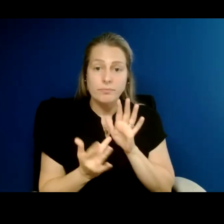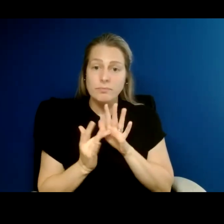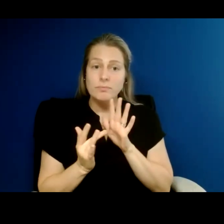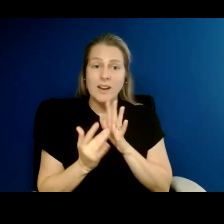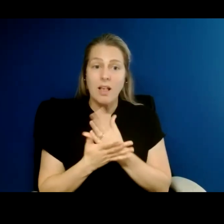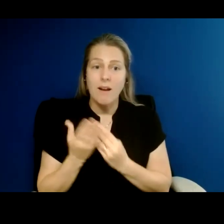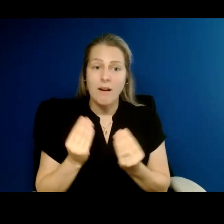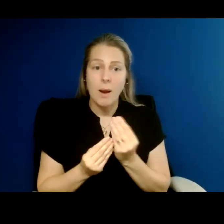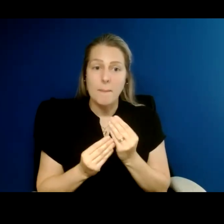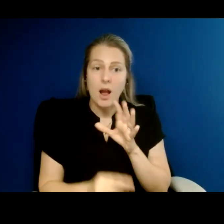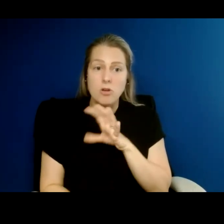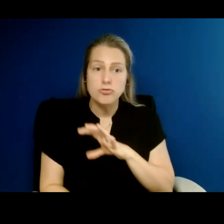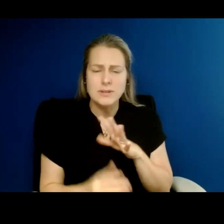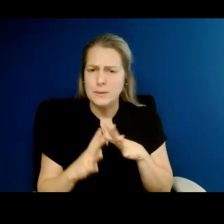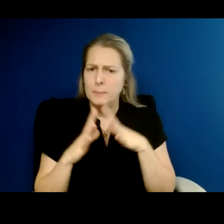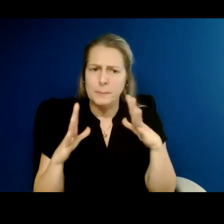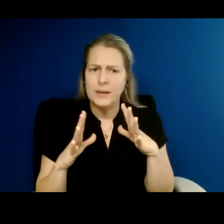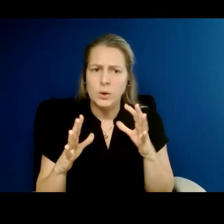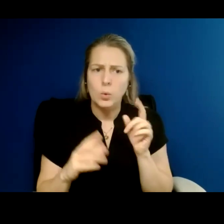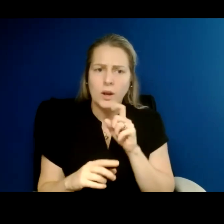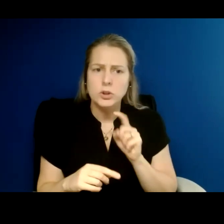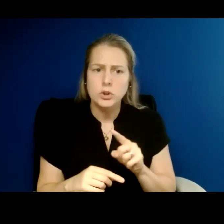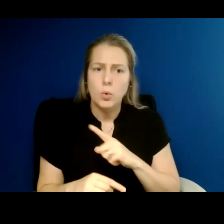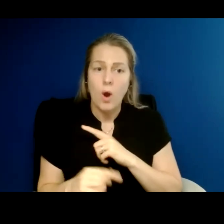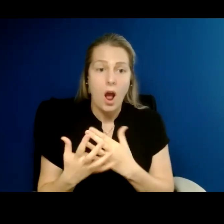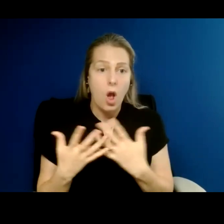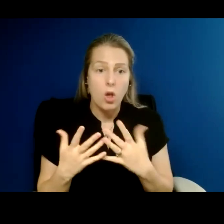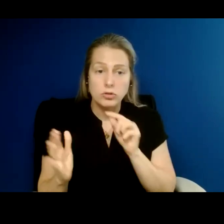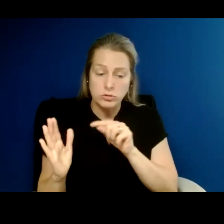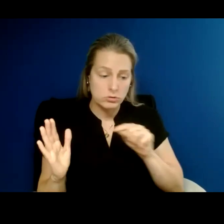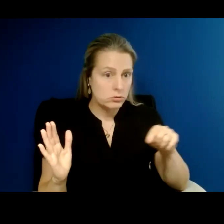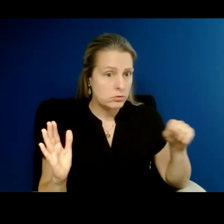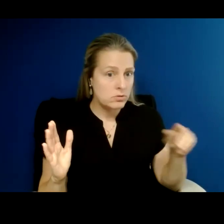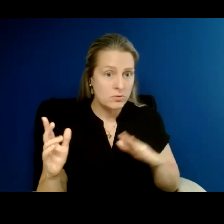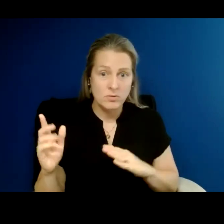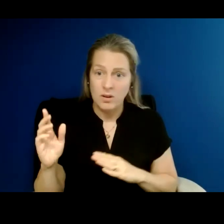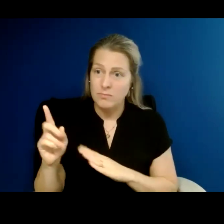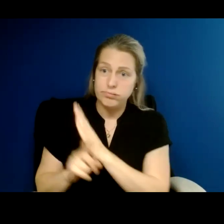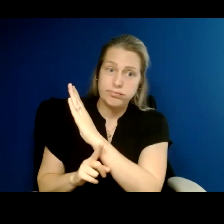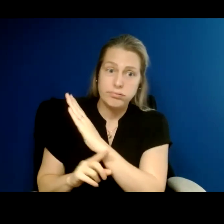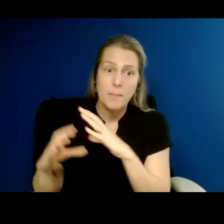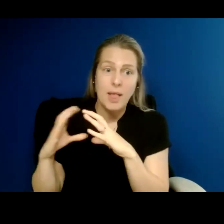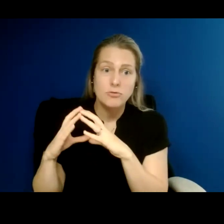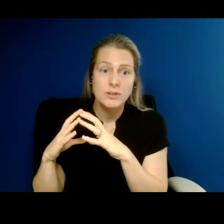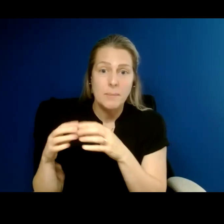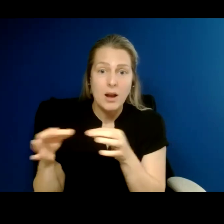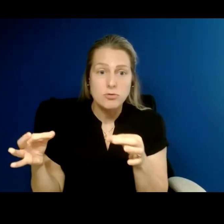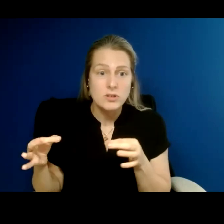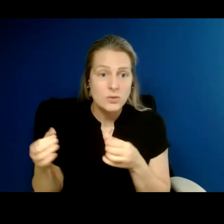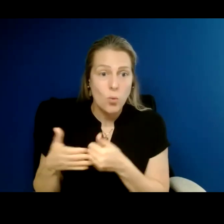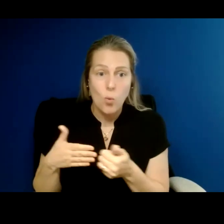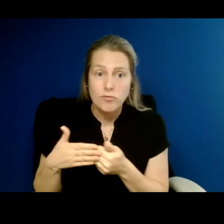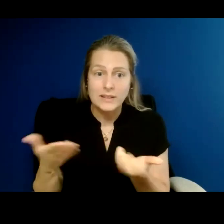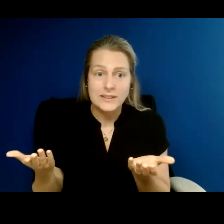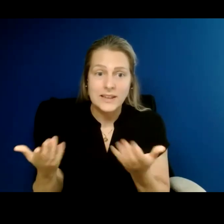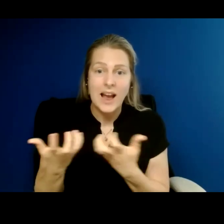question, especially because many of them are overshooting planetary boundaries already. So how are they going to combat within planetary boundaries? Are they going to do that with